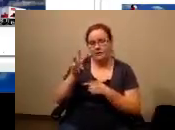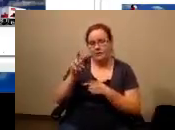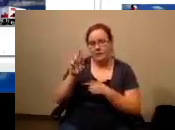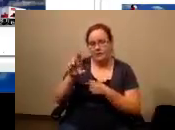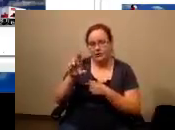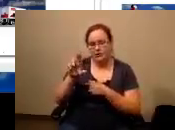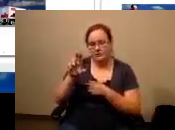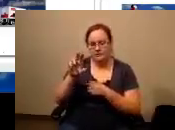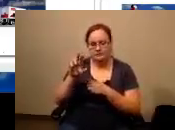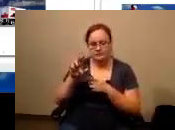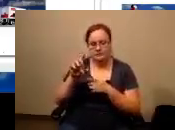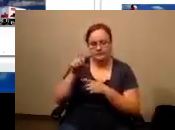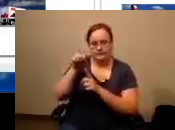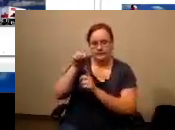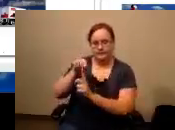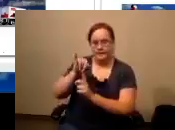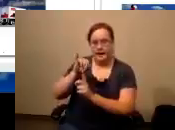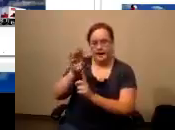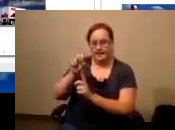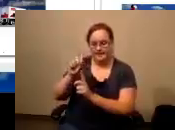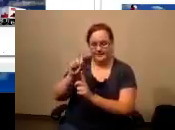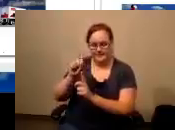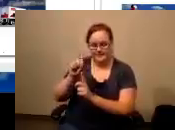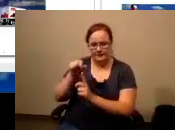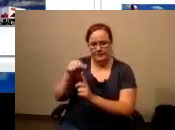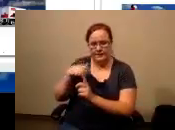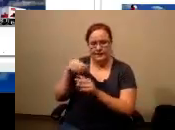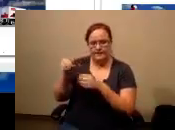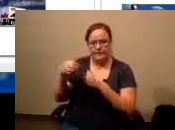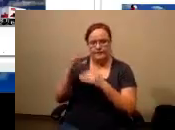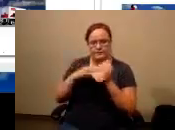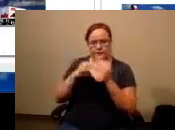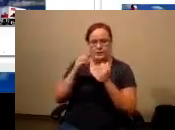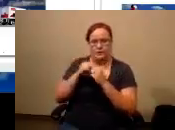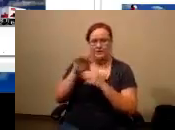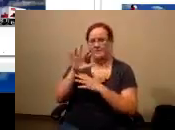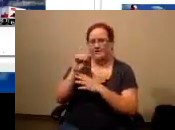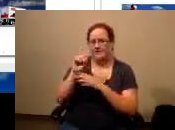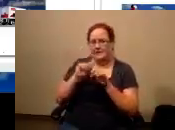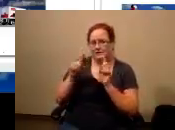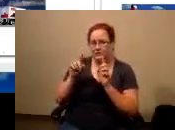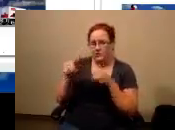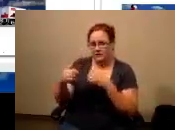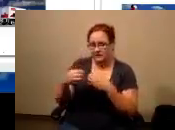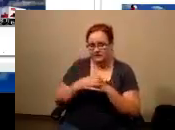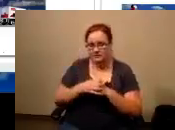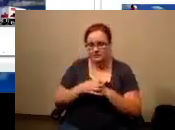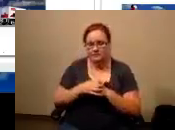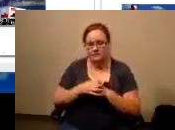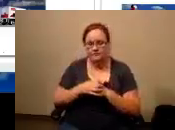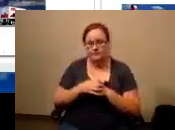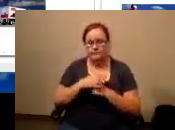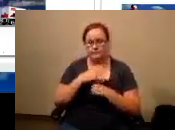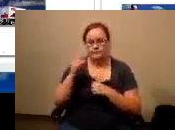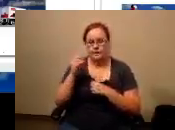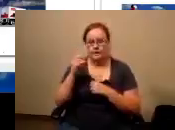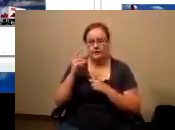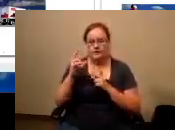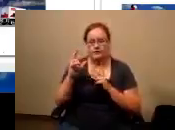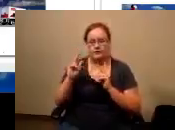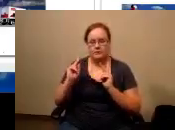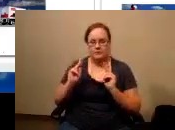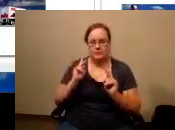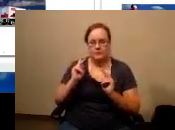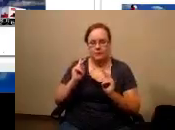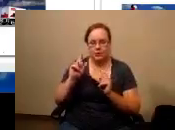IBIS. IBIS has an office building with about 50 offices, and the tenants